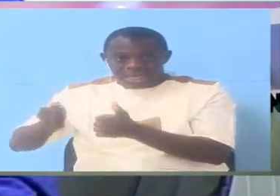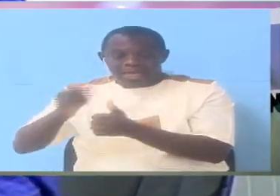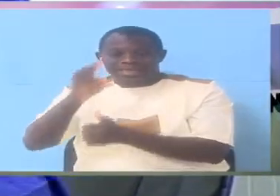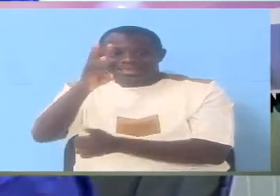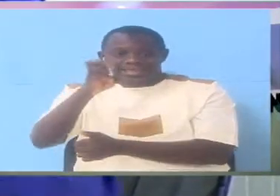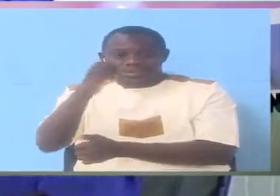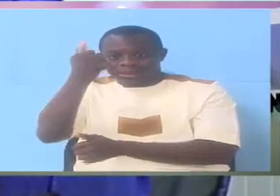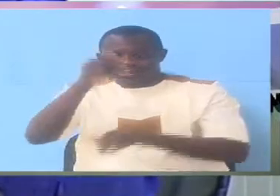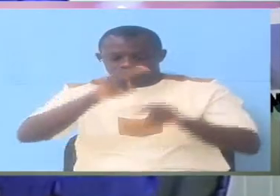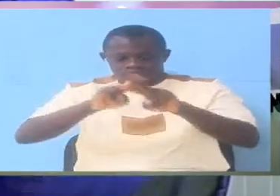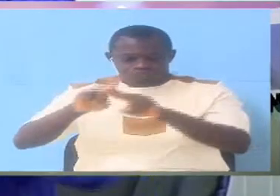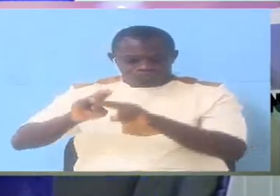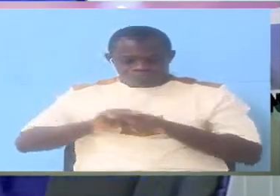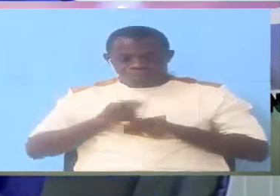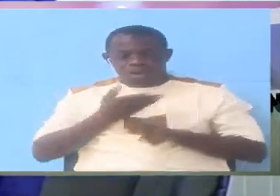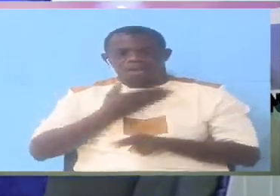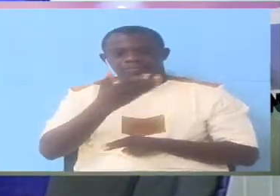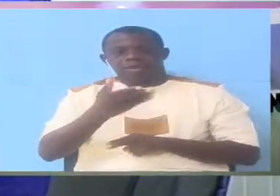and 36 sat down.